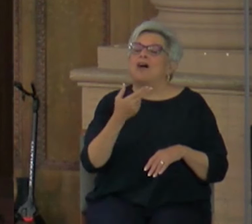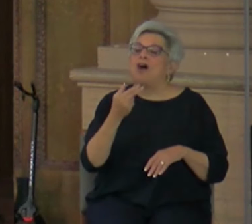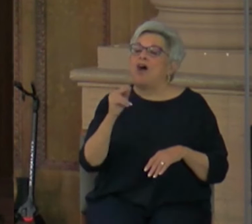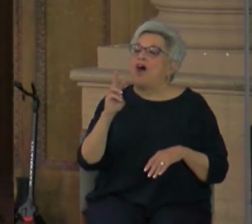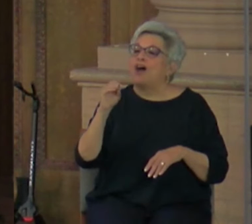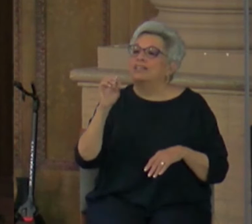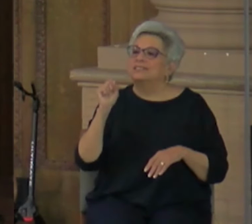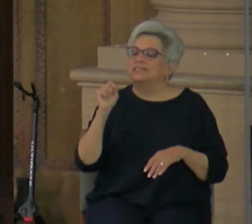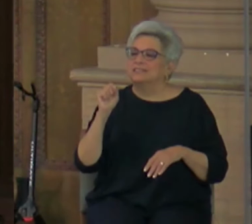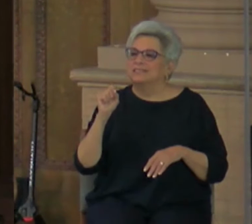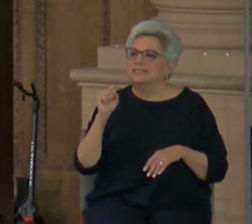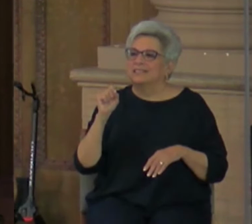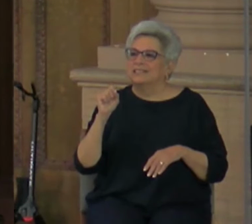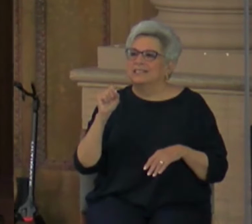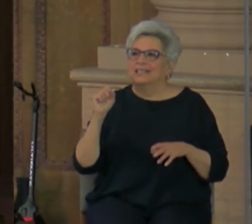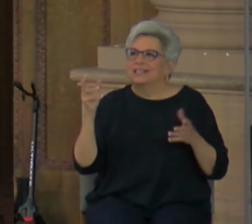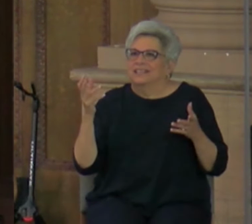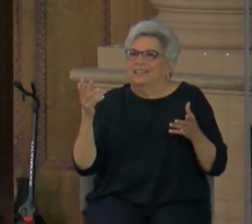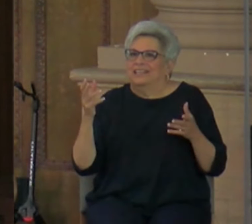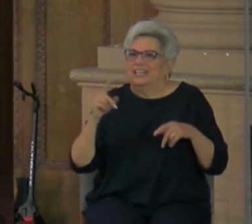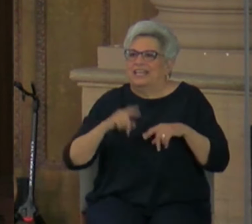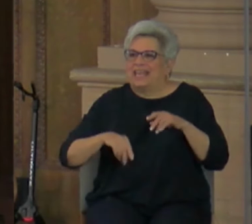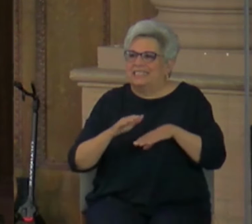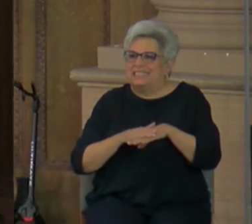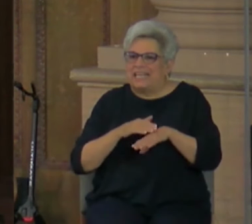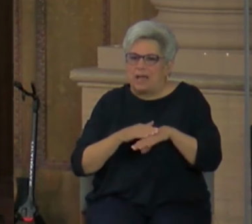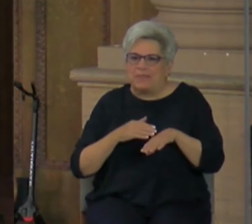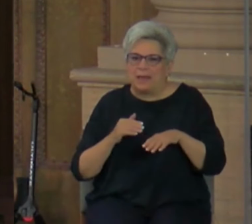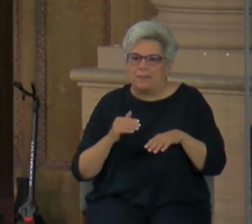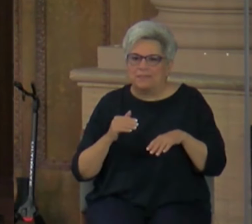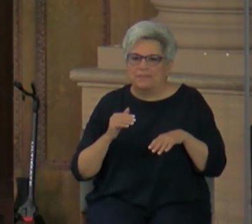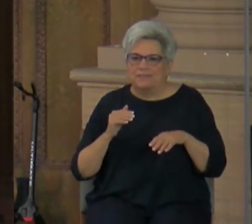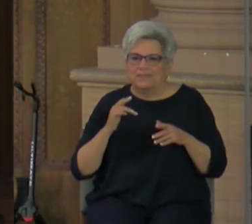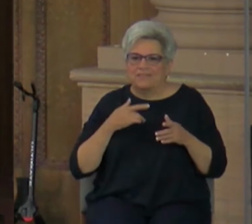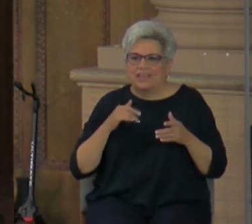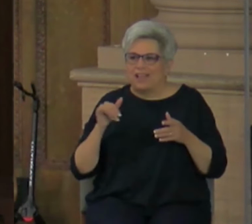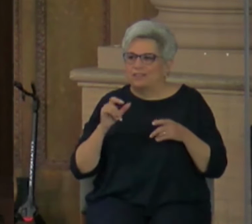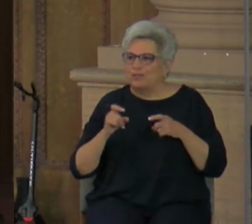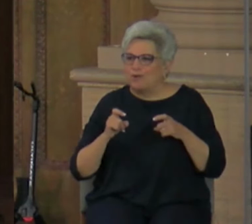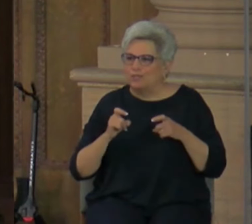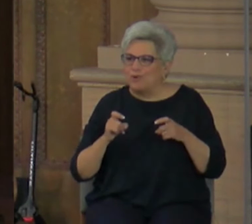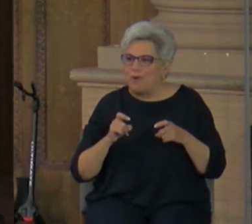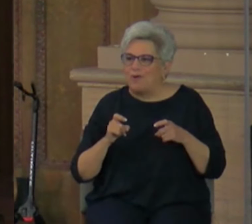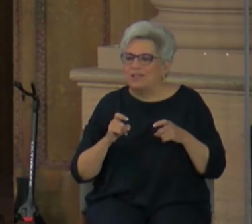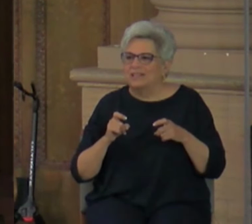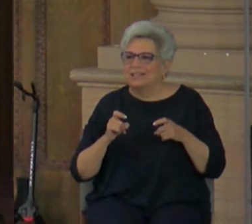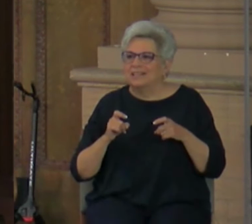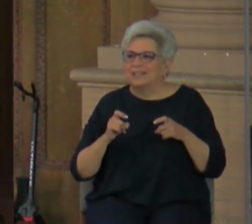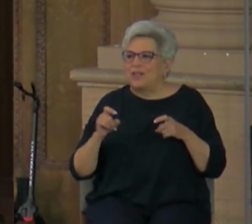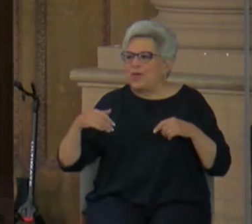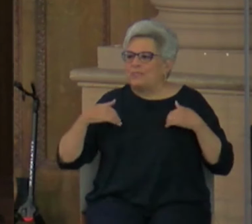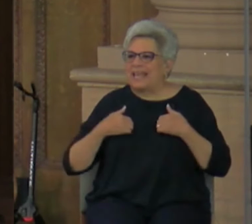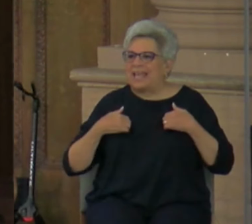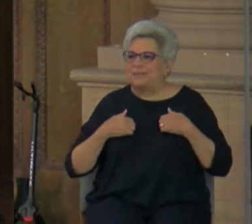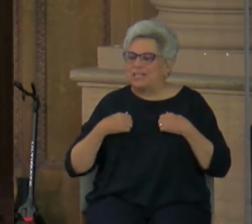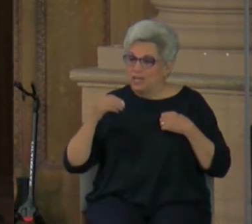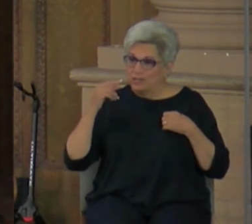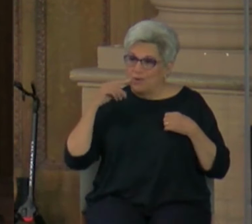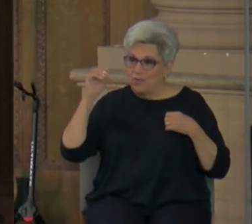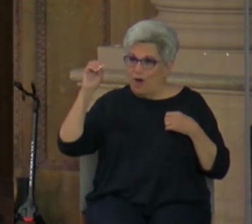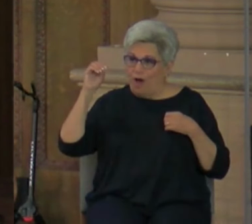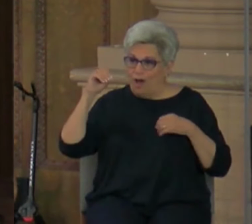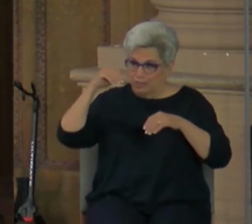They all look chaotic. They all seem like unrestrained creatures. They don't seem to live according to order. You have these ostriches not caring